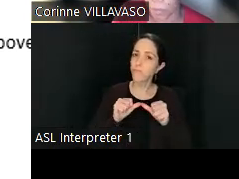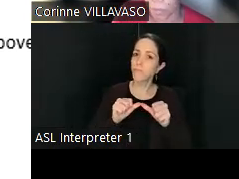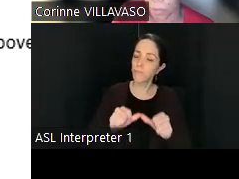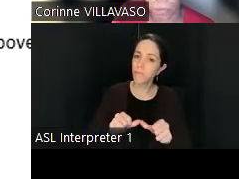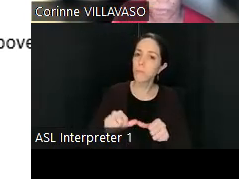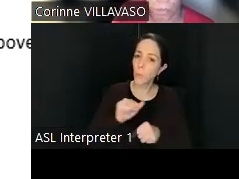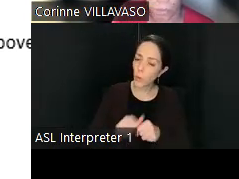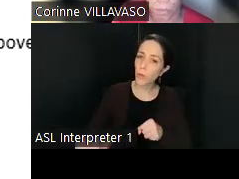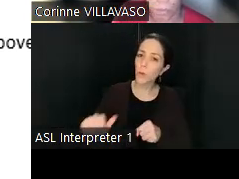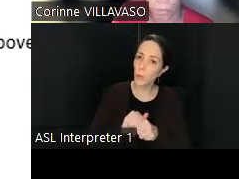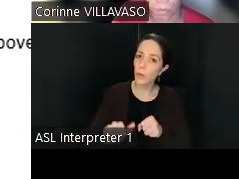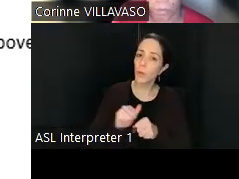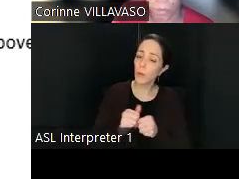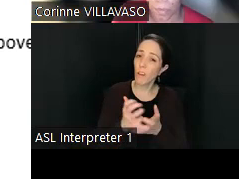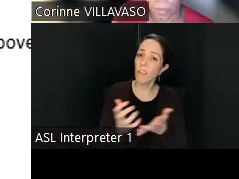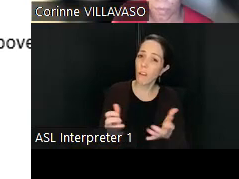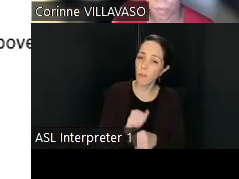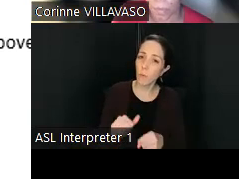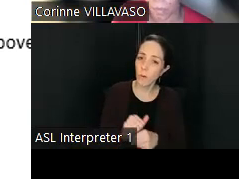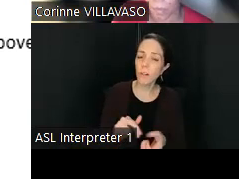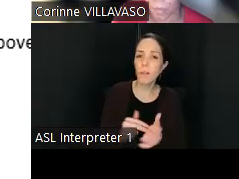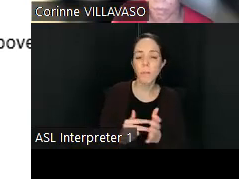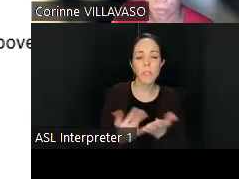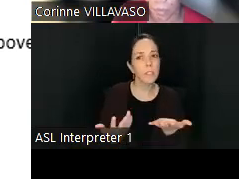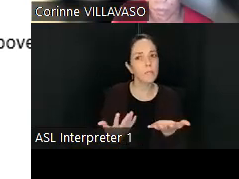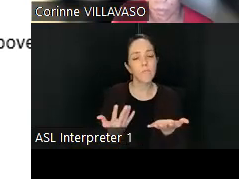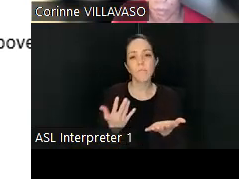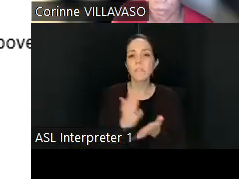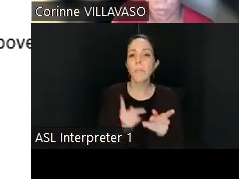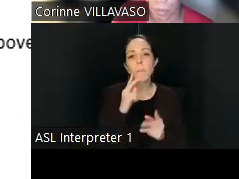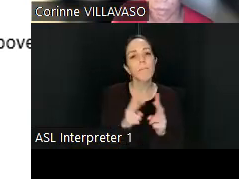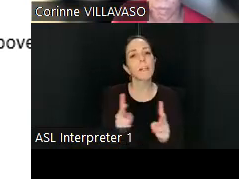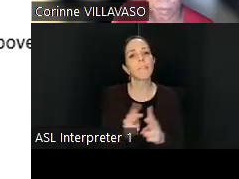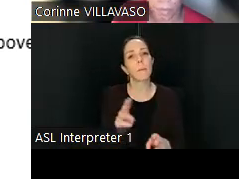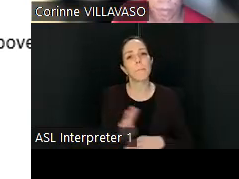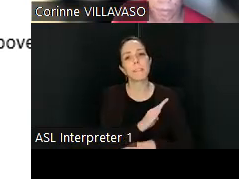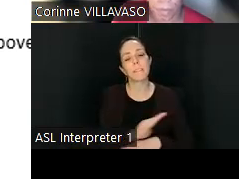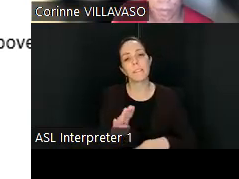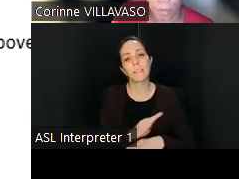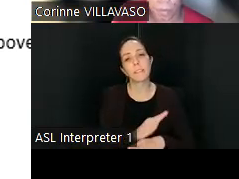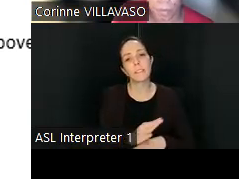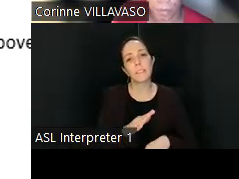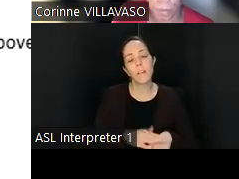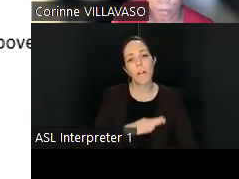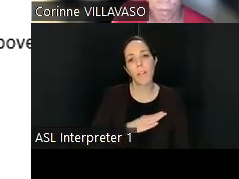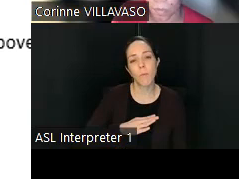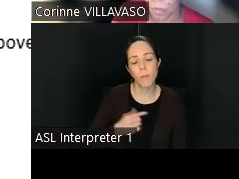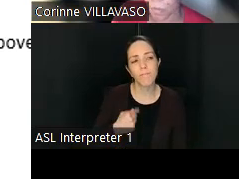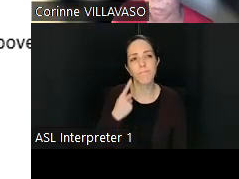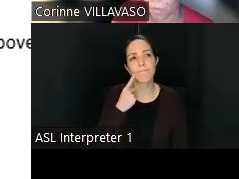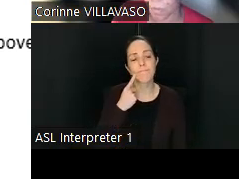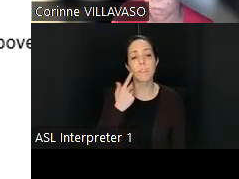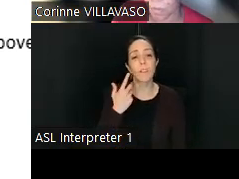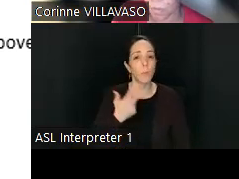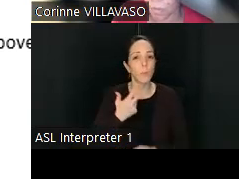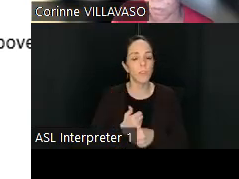do, somebody's going to be really busy on that board. So my whole thought is 3 years is a lot. If you